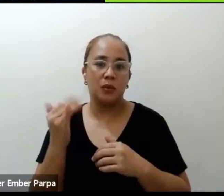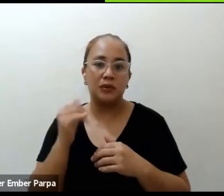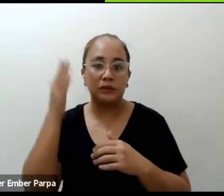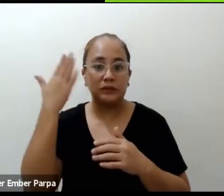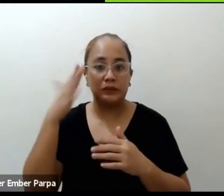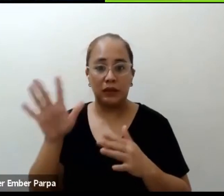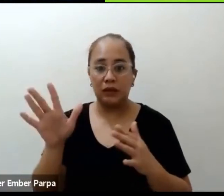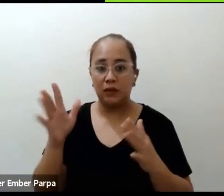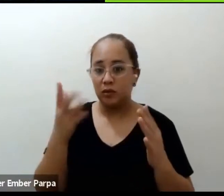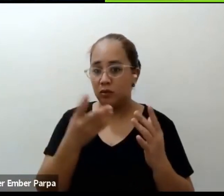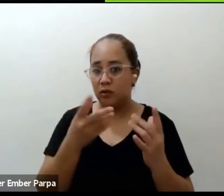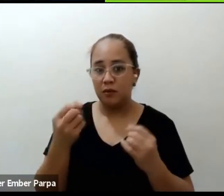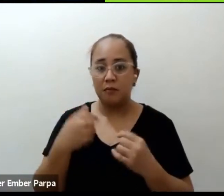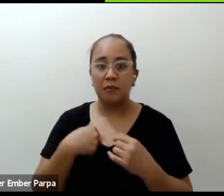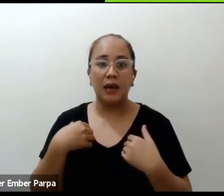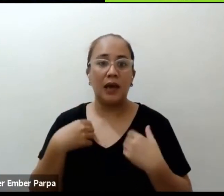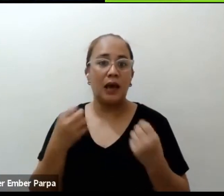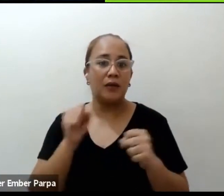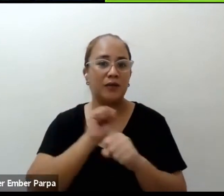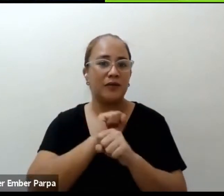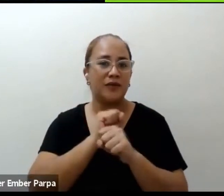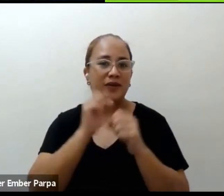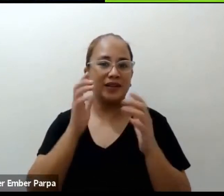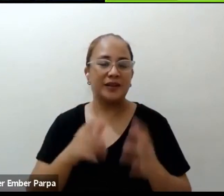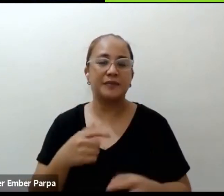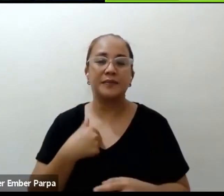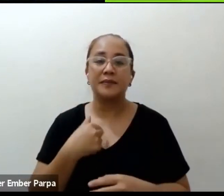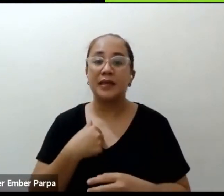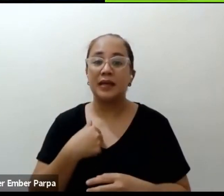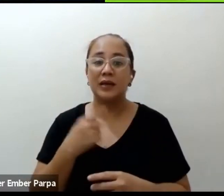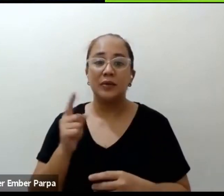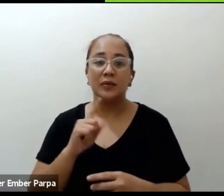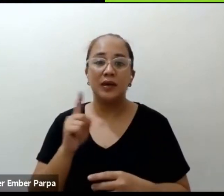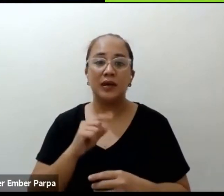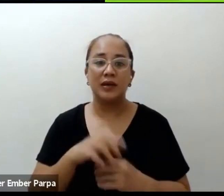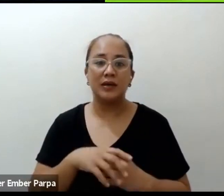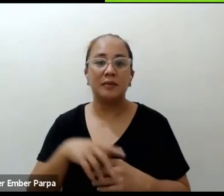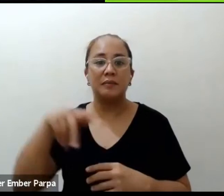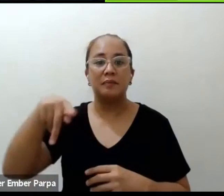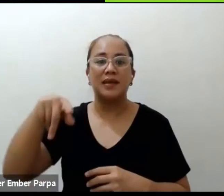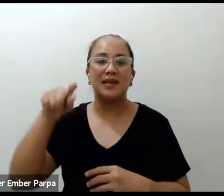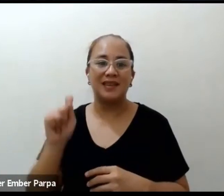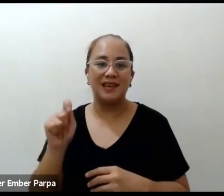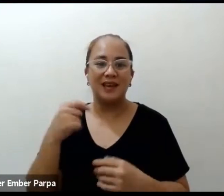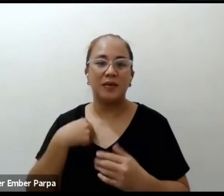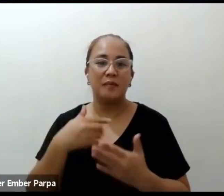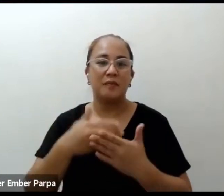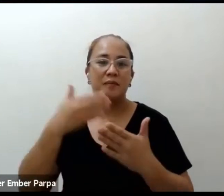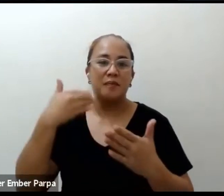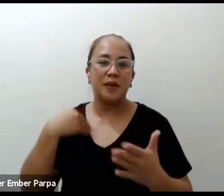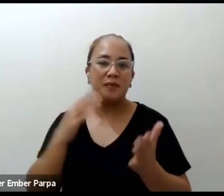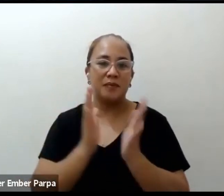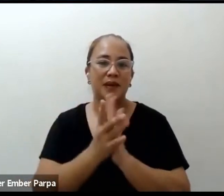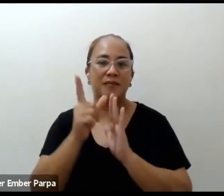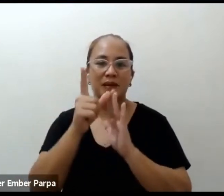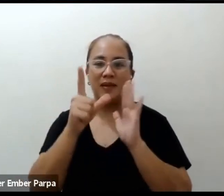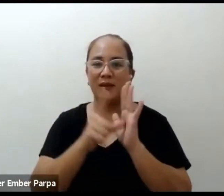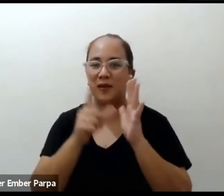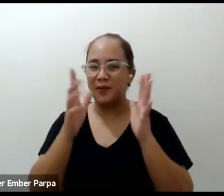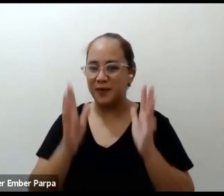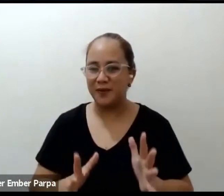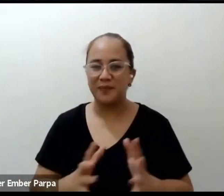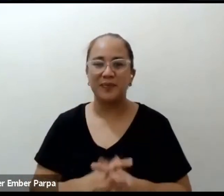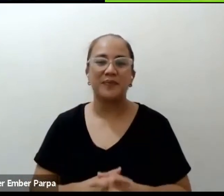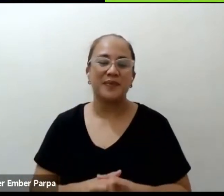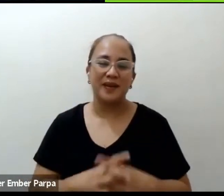alam ng marami, health worker din po ako. I'm a physical therapist also before I became a lawyer. So that's